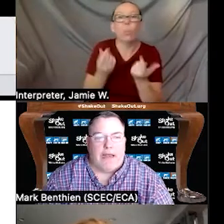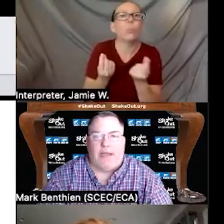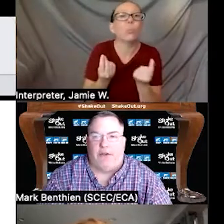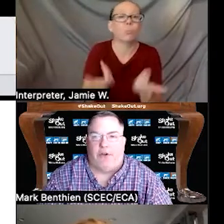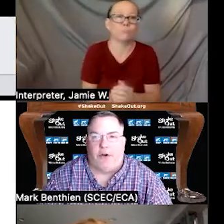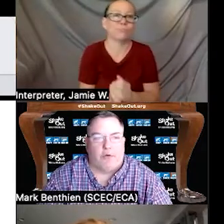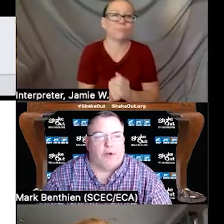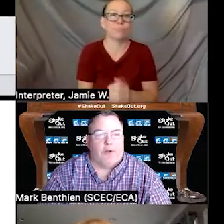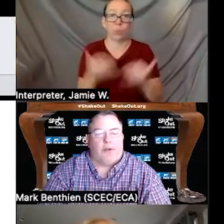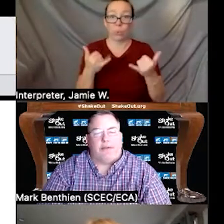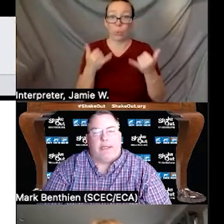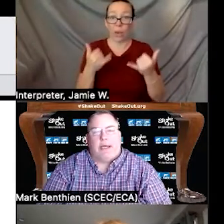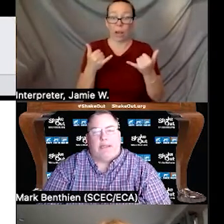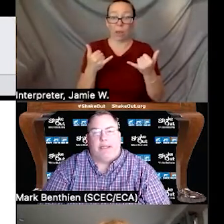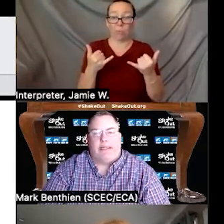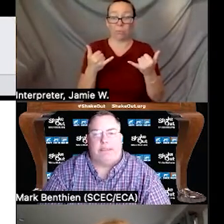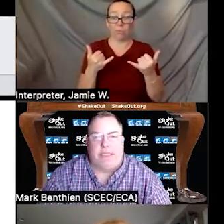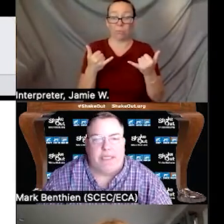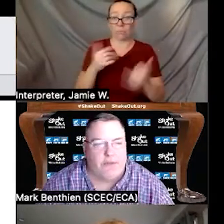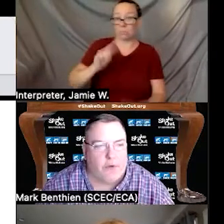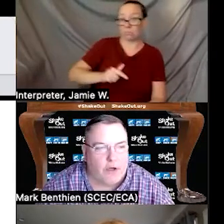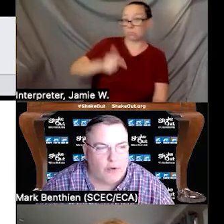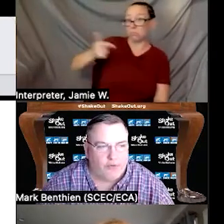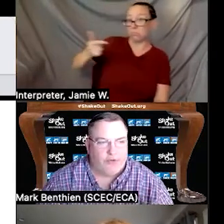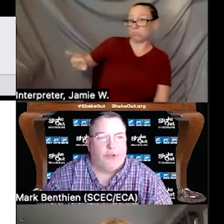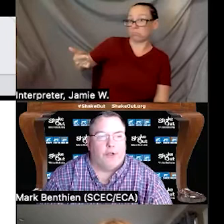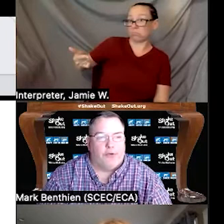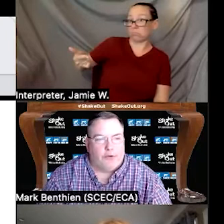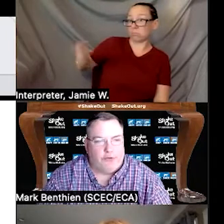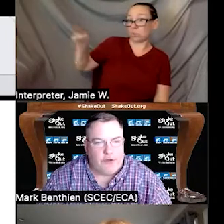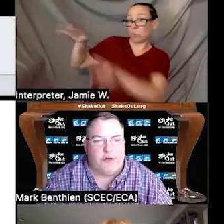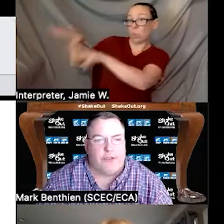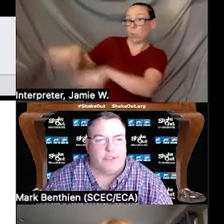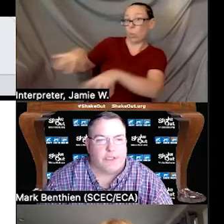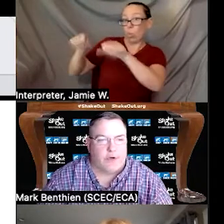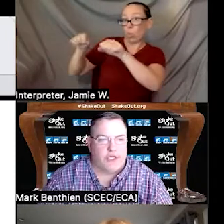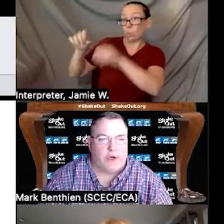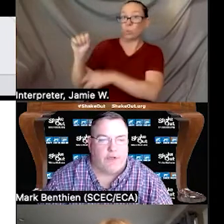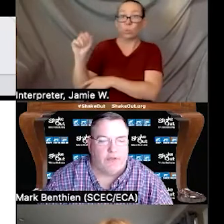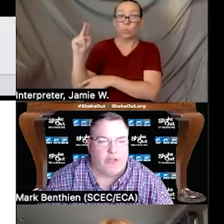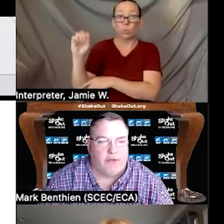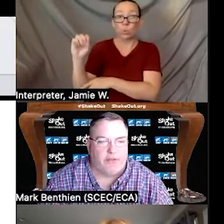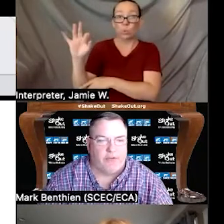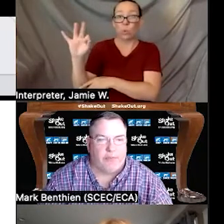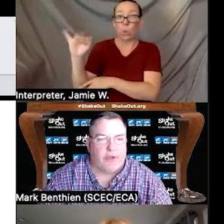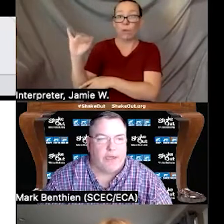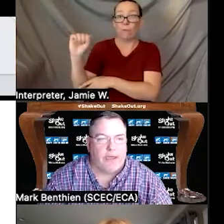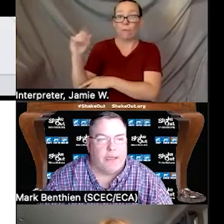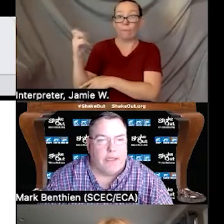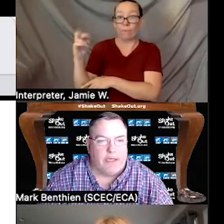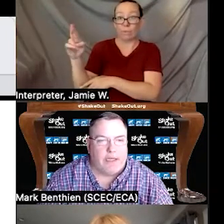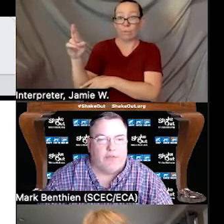Right now, I'd like to turn over today's meeting to our host, Sue Fisher, who's the co-chair of ECA's